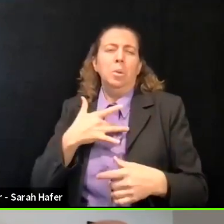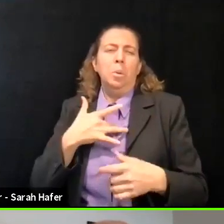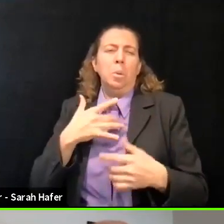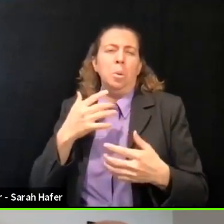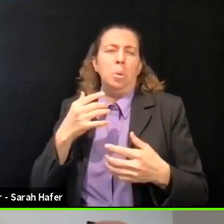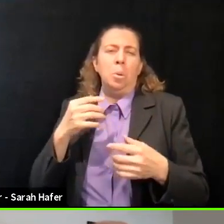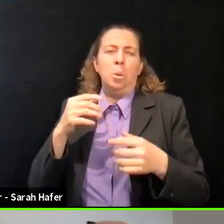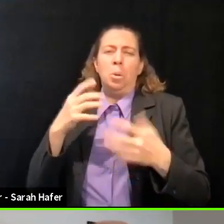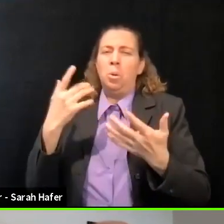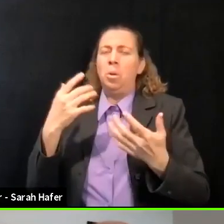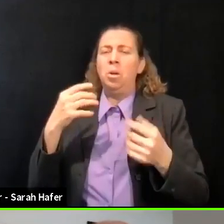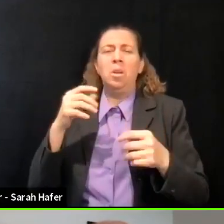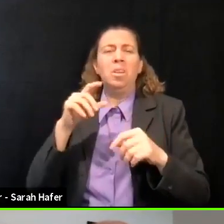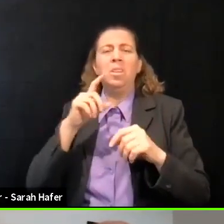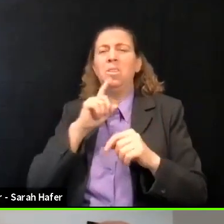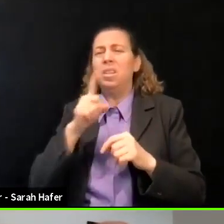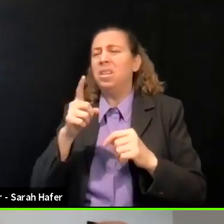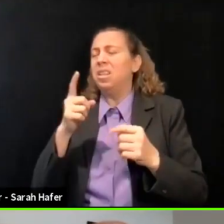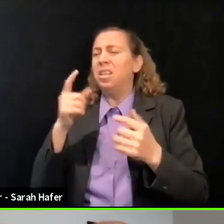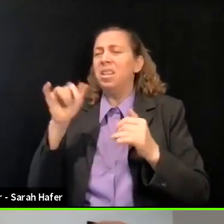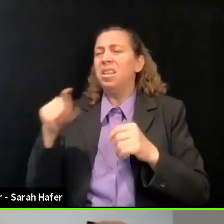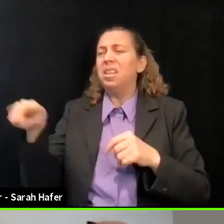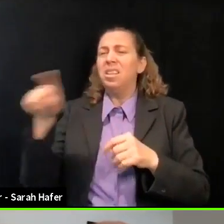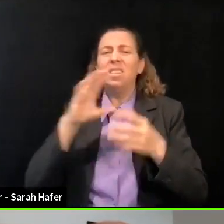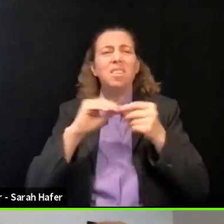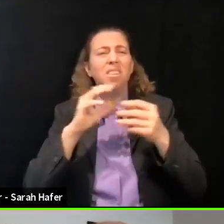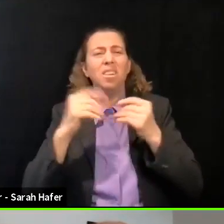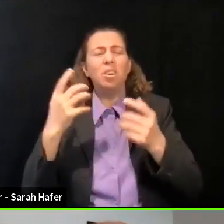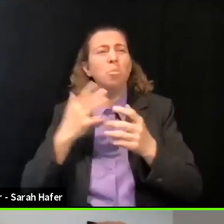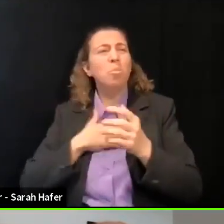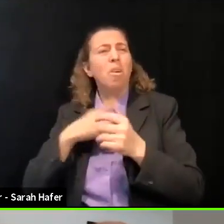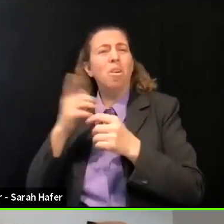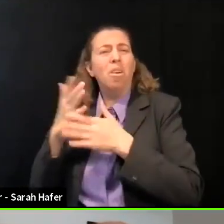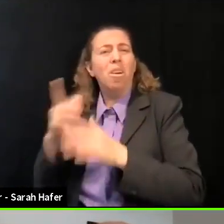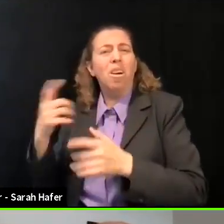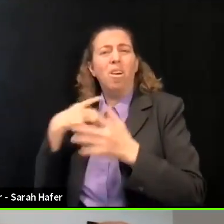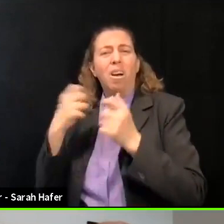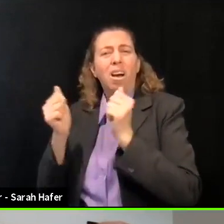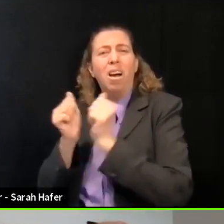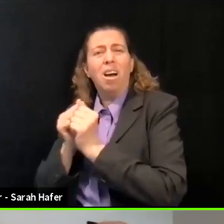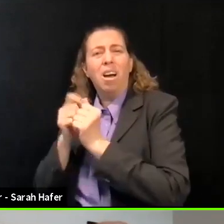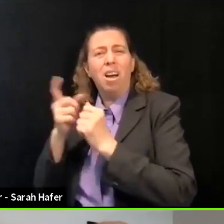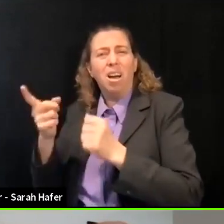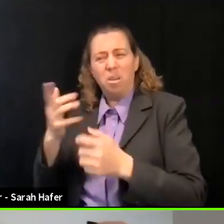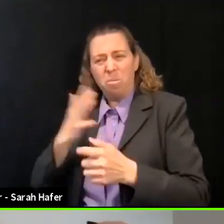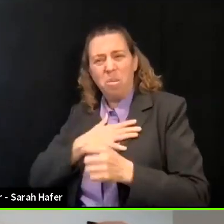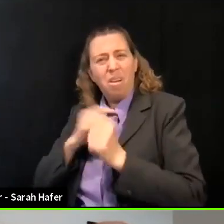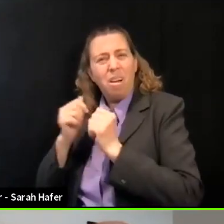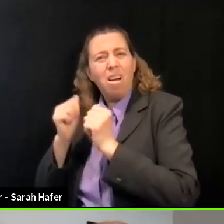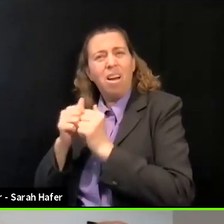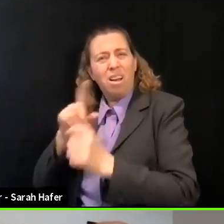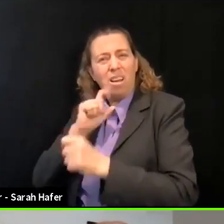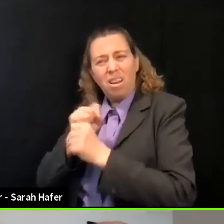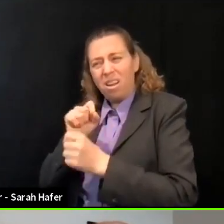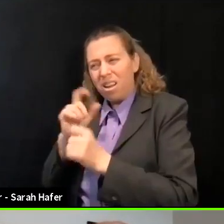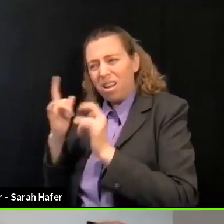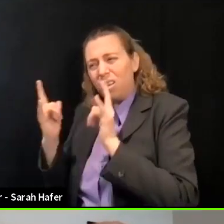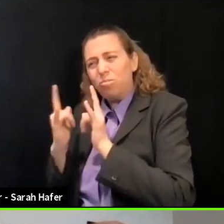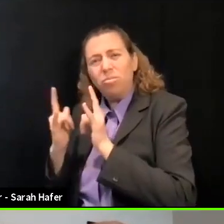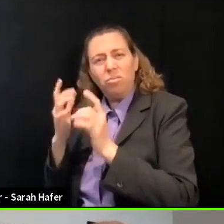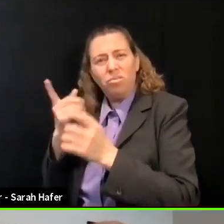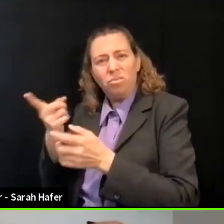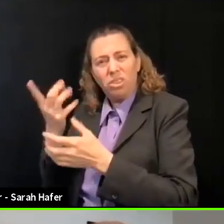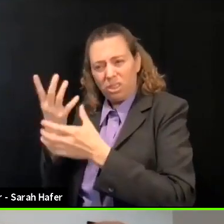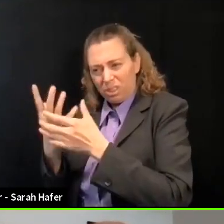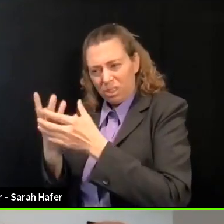they themselves have, part of them has died along with their loved one. They have a general sense of apathy about life. Nothing really matters